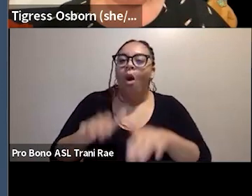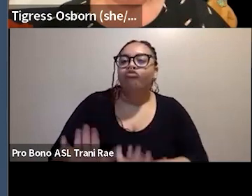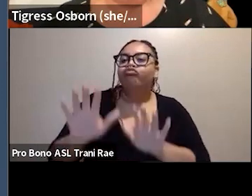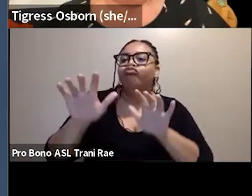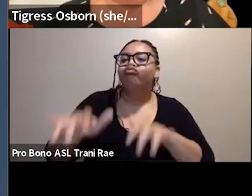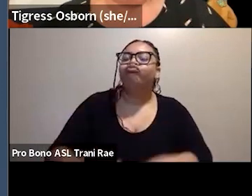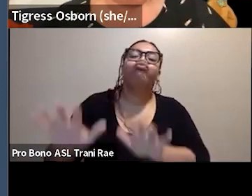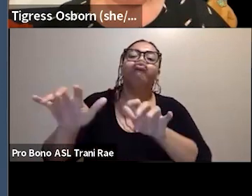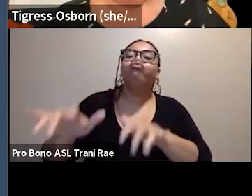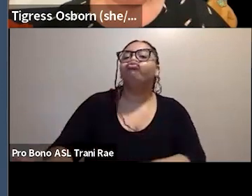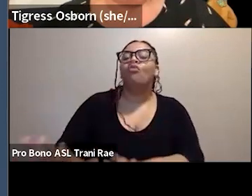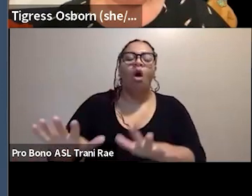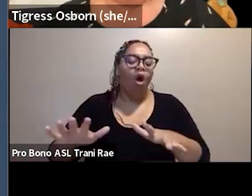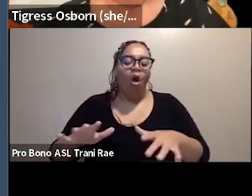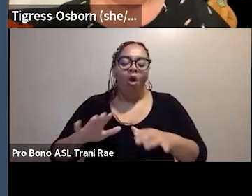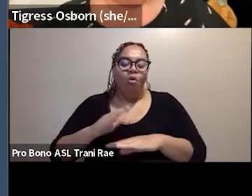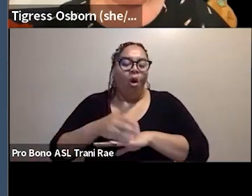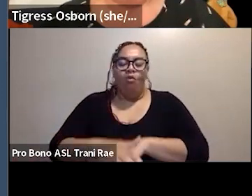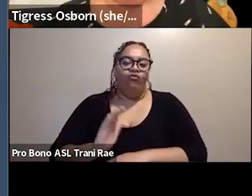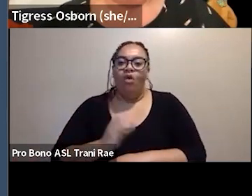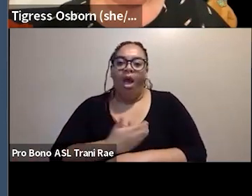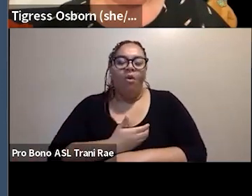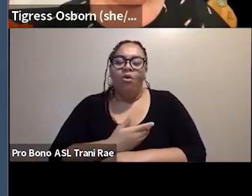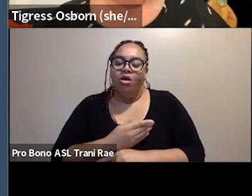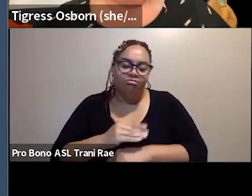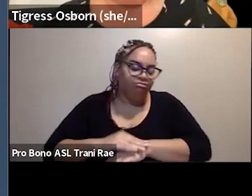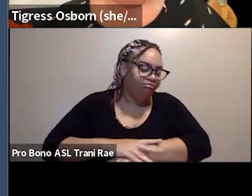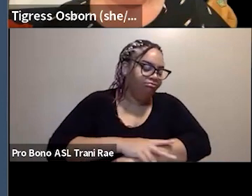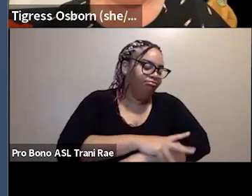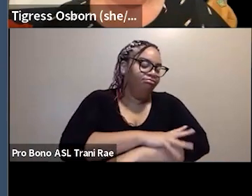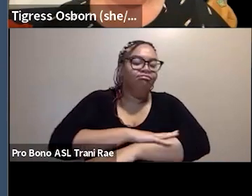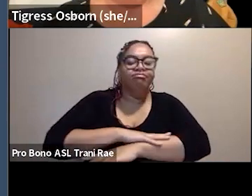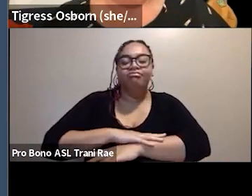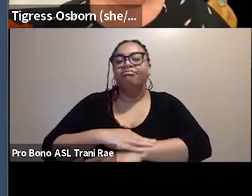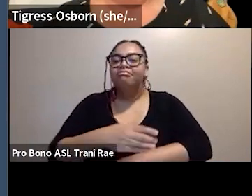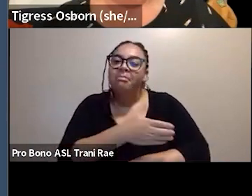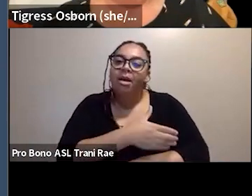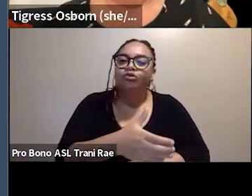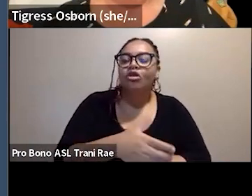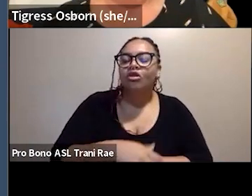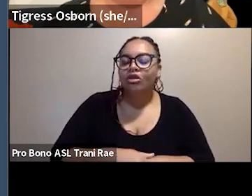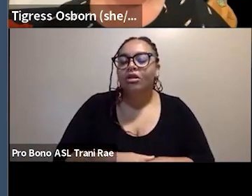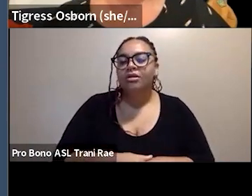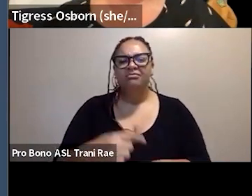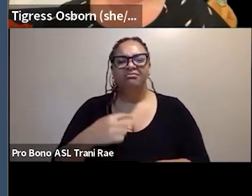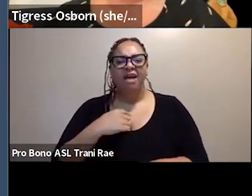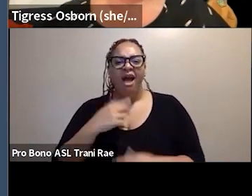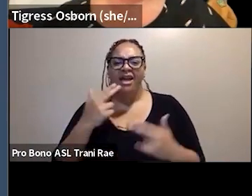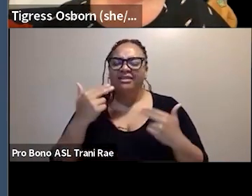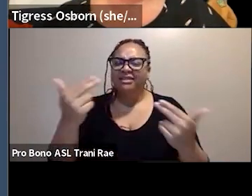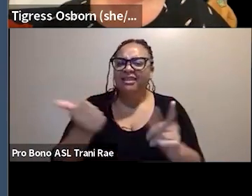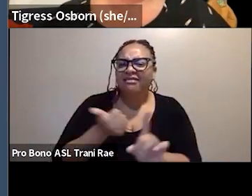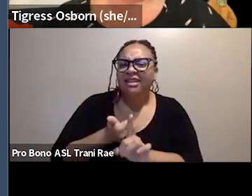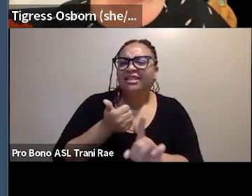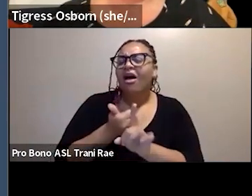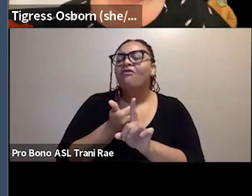its luscious wealth of skin and muscle and heft. I sing the self that rends the air as